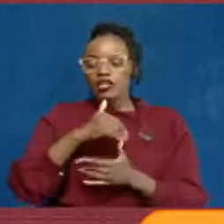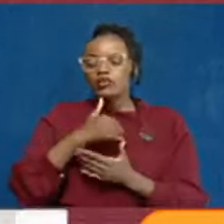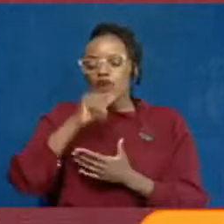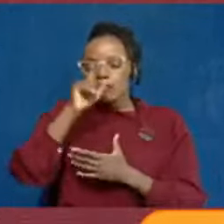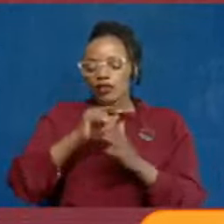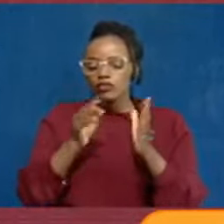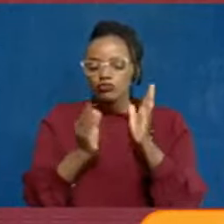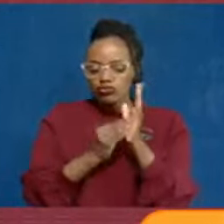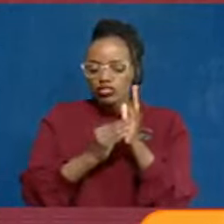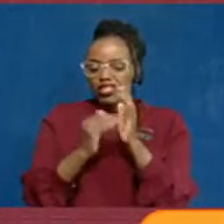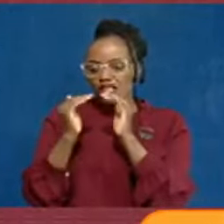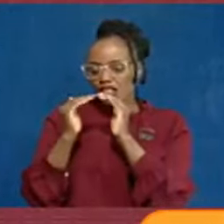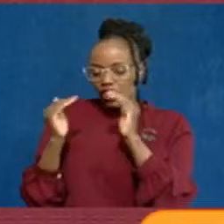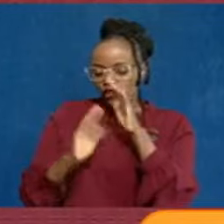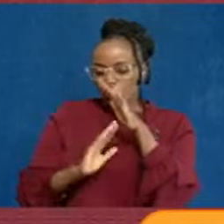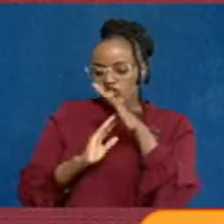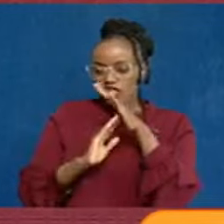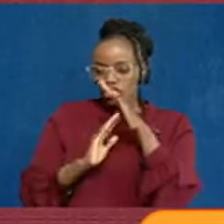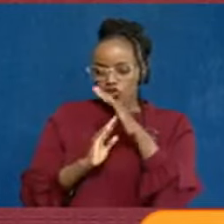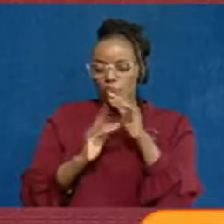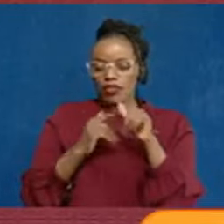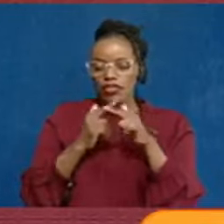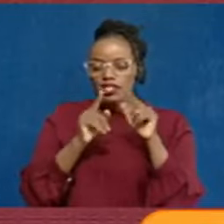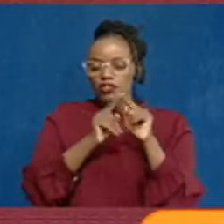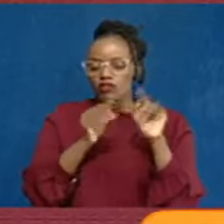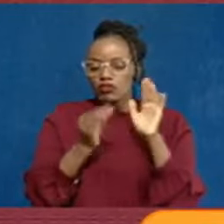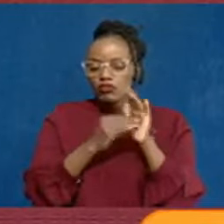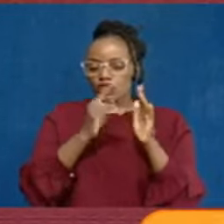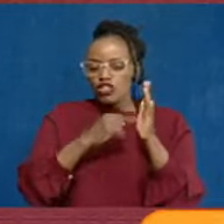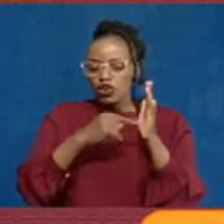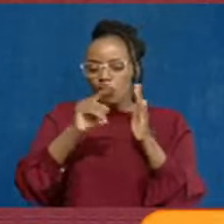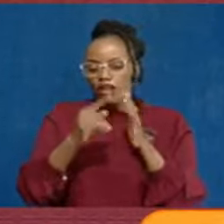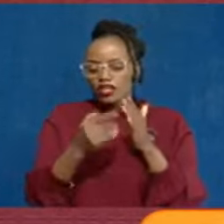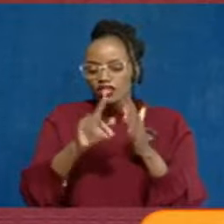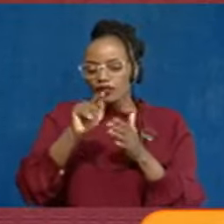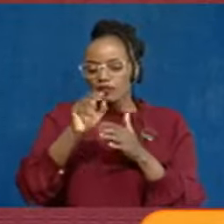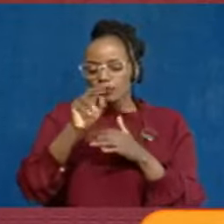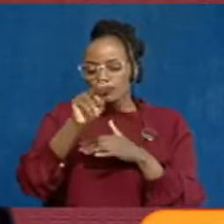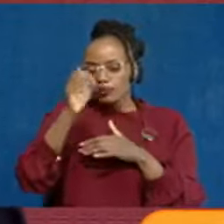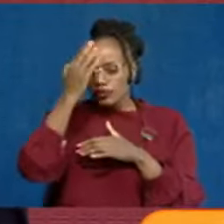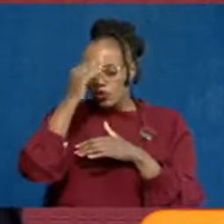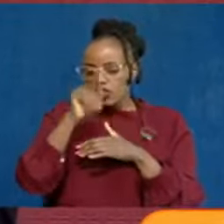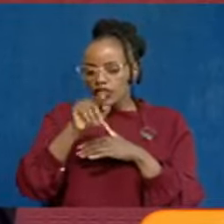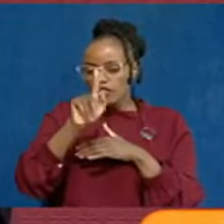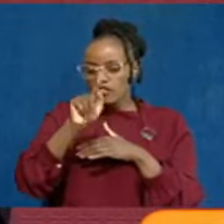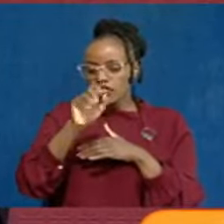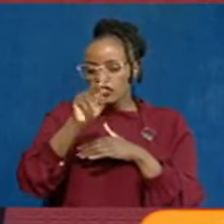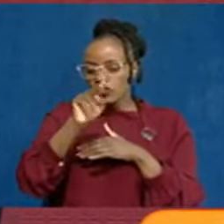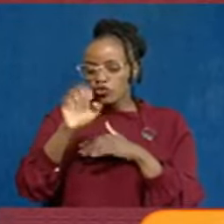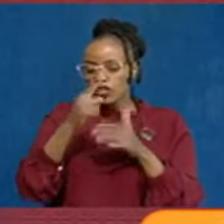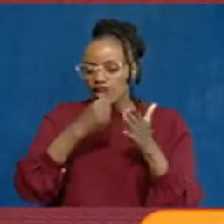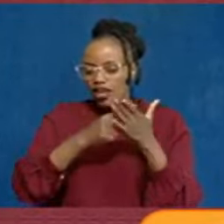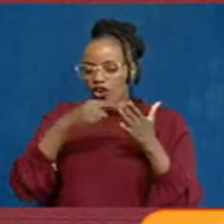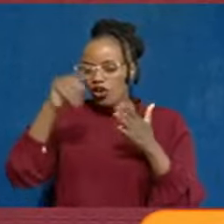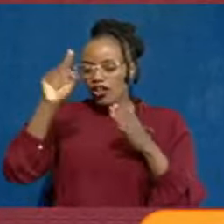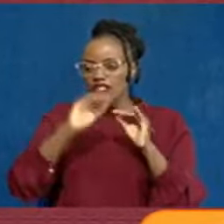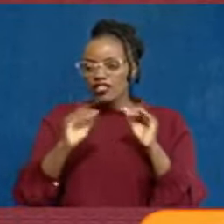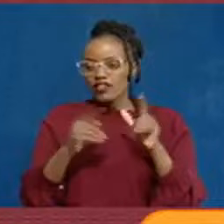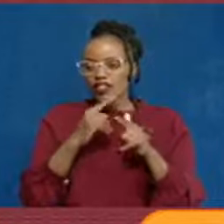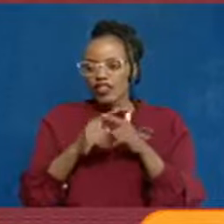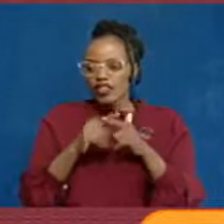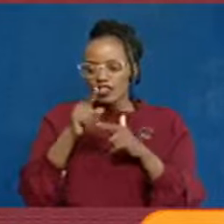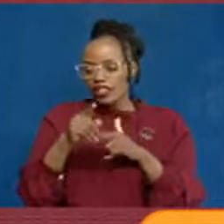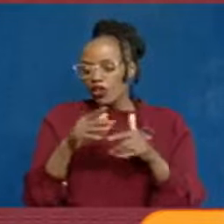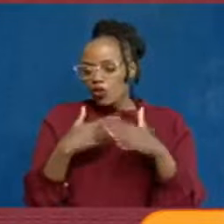set the tone at the top and set the right tone. Because if that tone is not right, then the impacts that